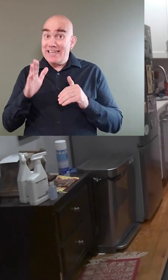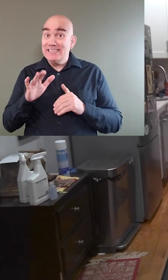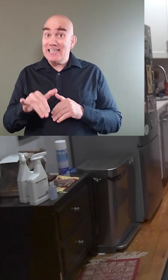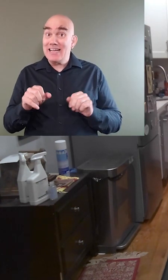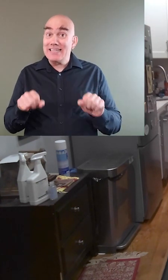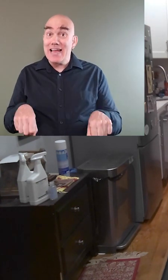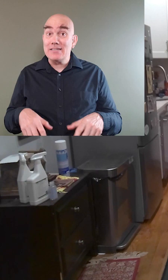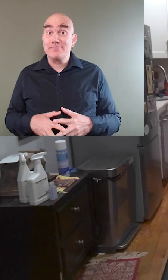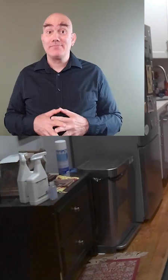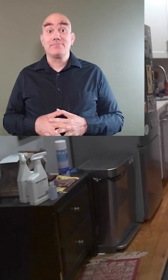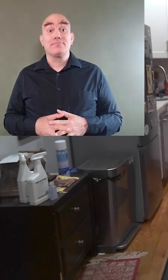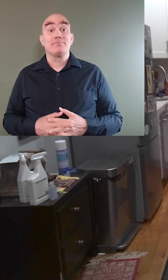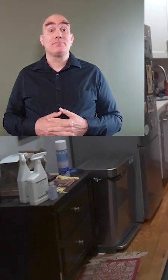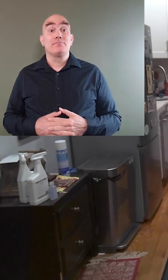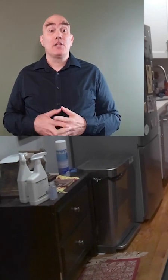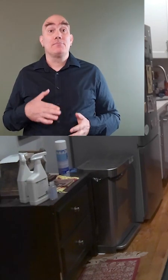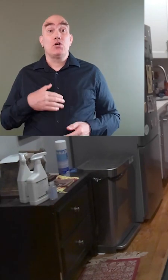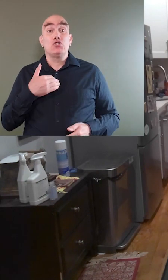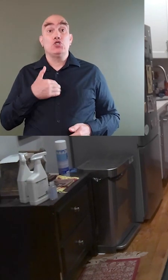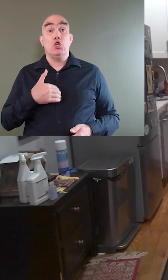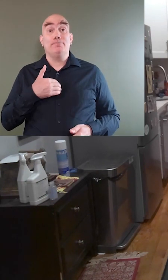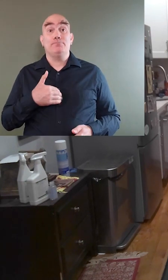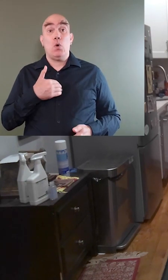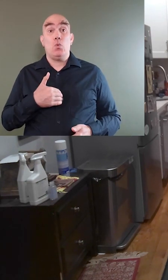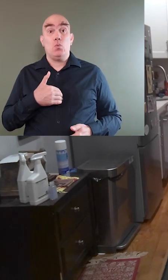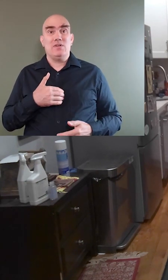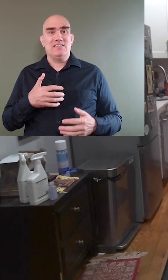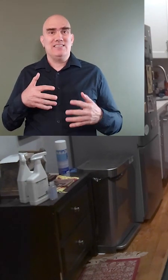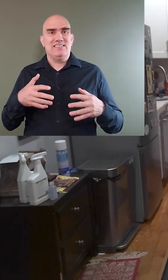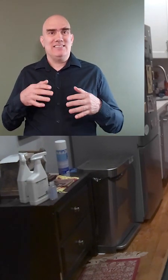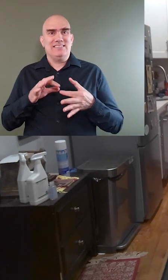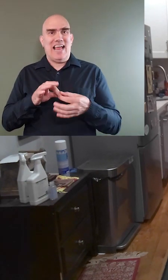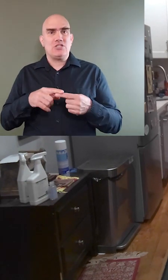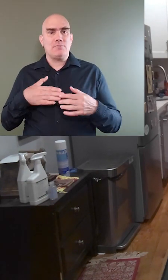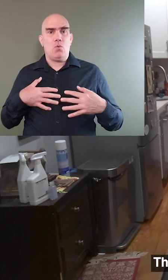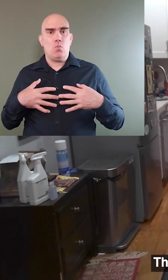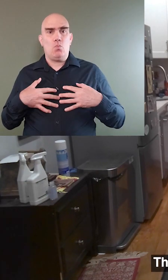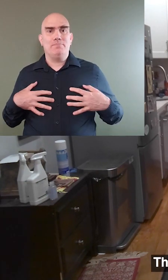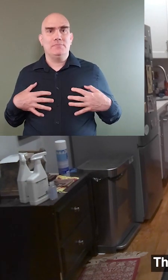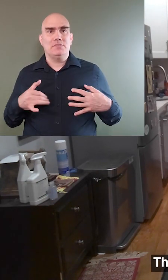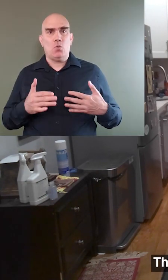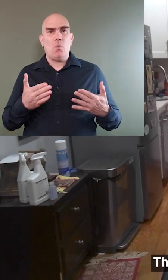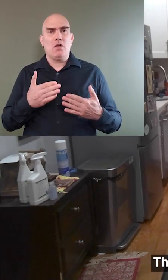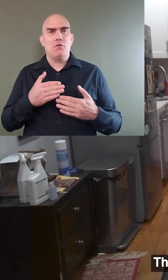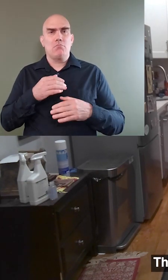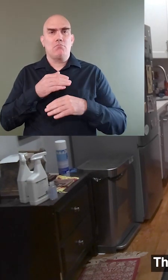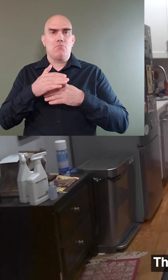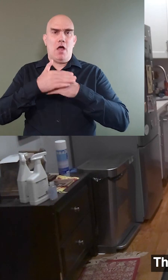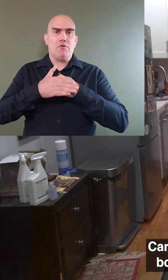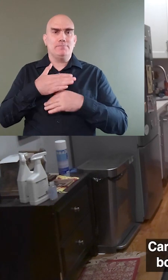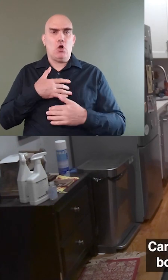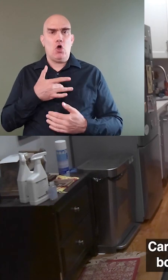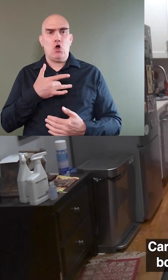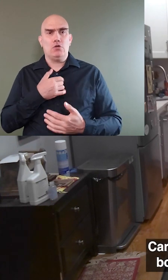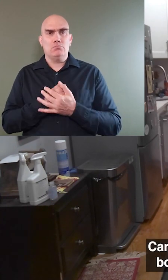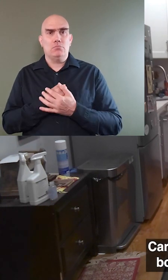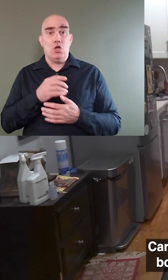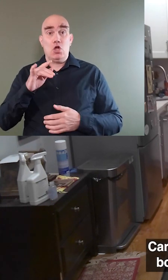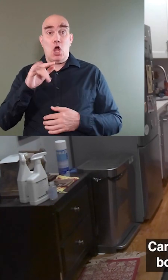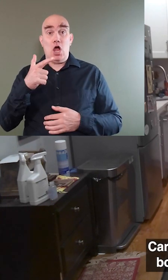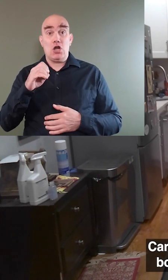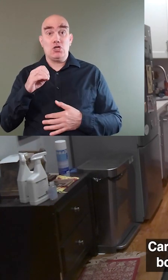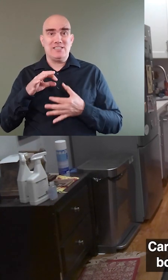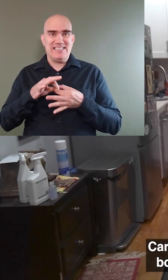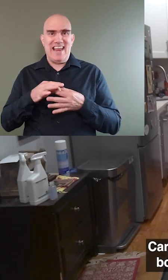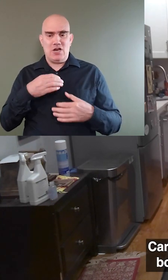can do at least that. My sternum bone is attached to my ribs. That's what covers my heart. Cartilage attaches